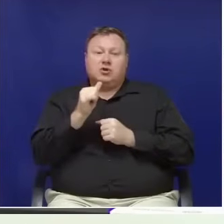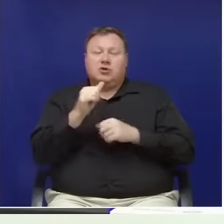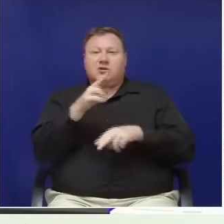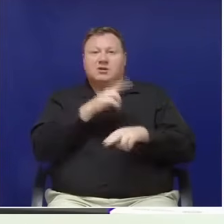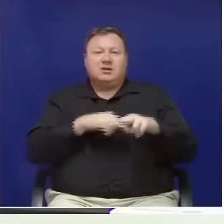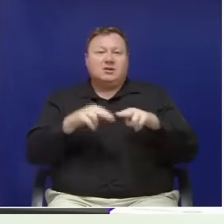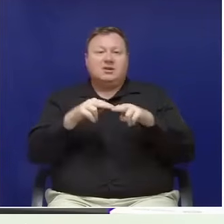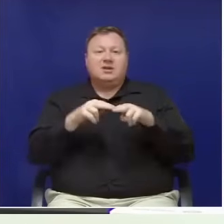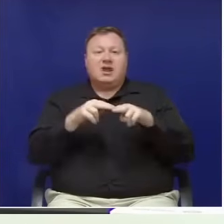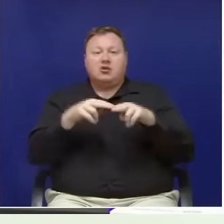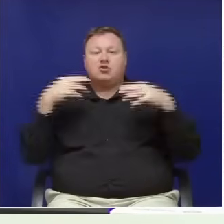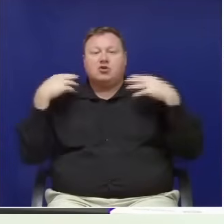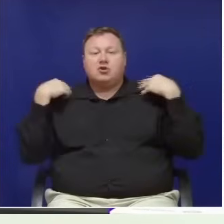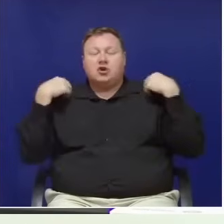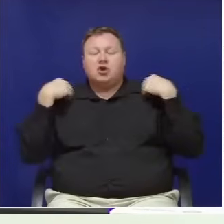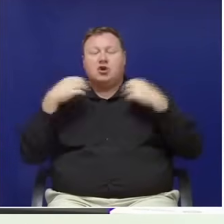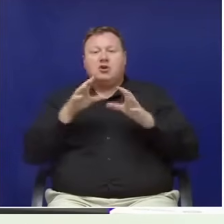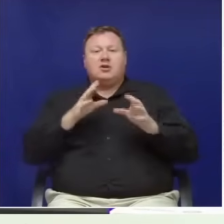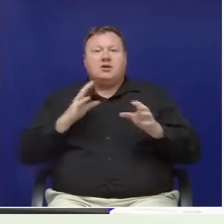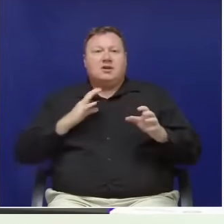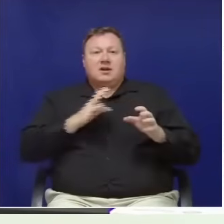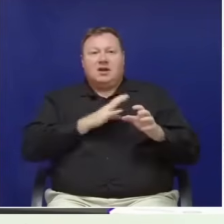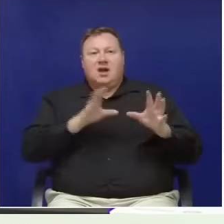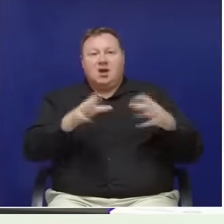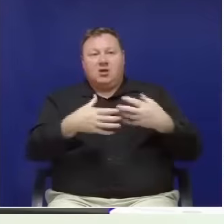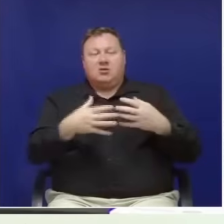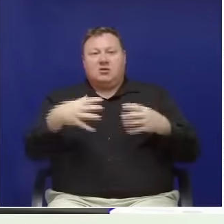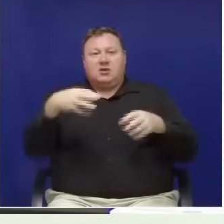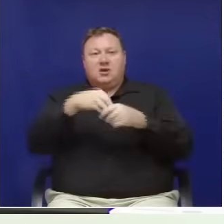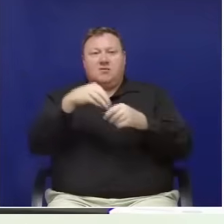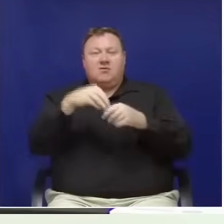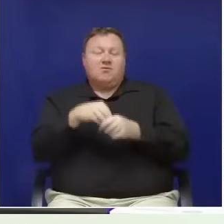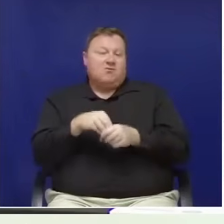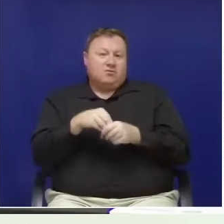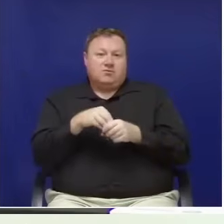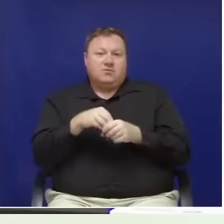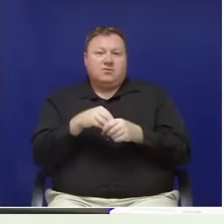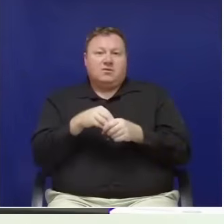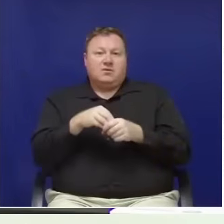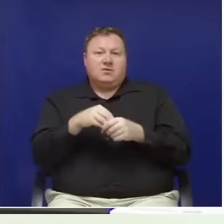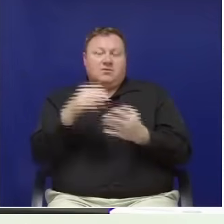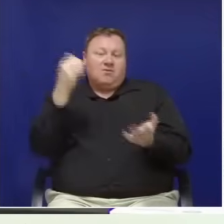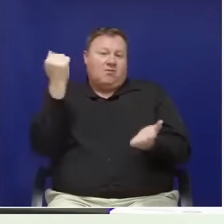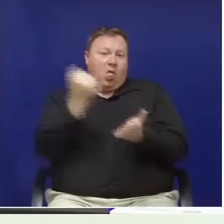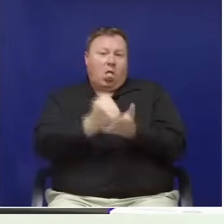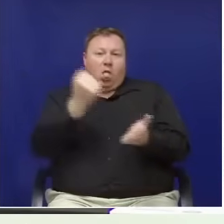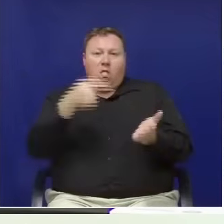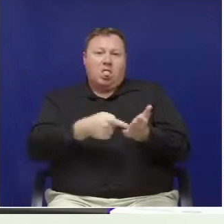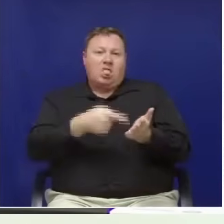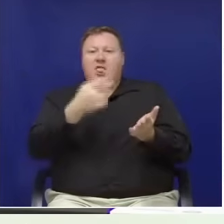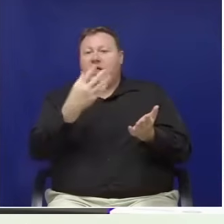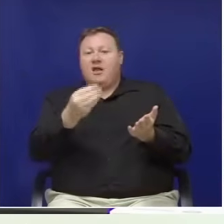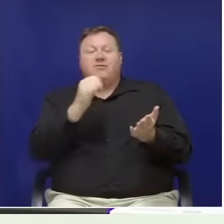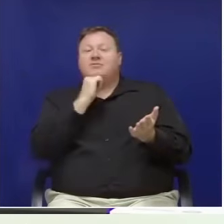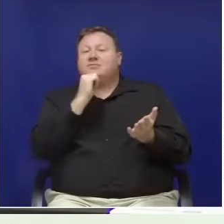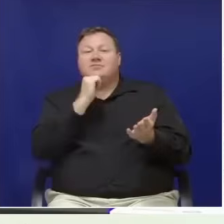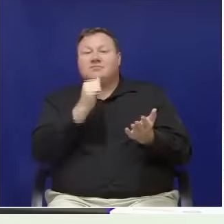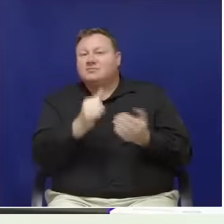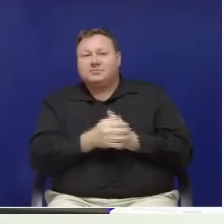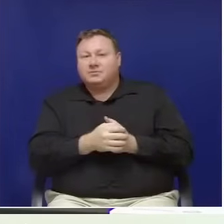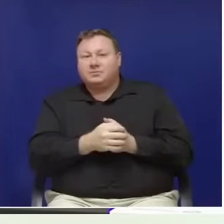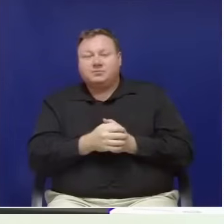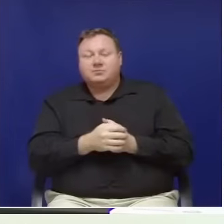Security Council has put a stamp of approval on that. We couldn't bring